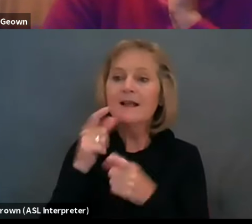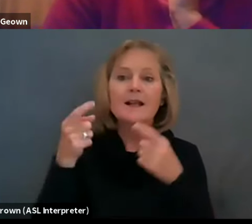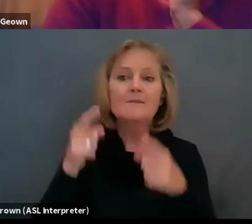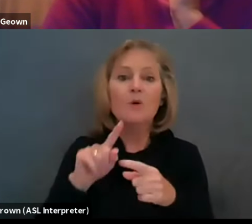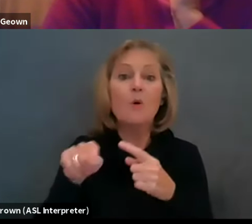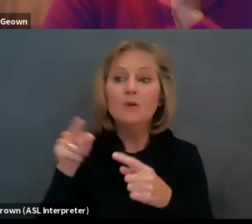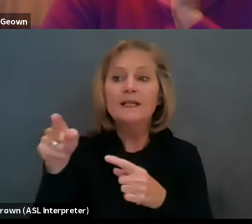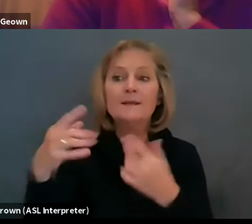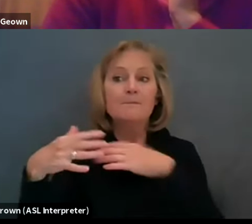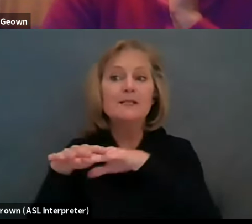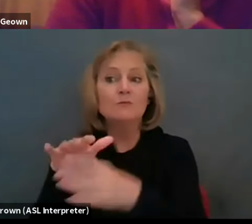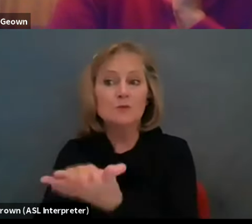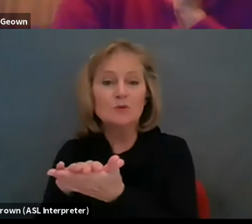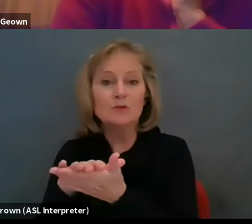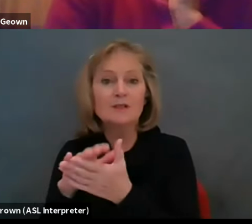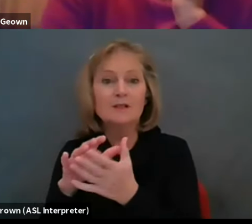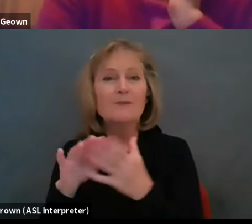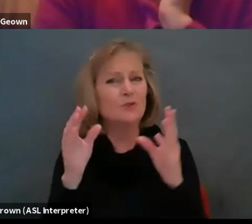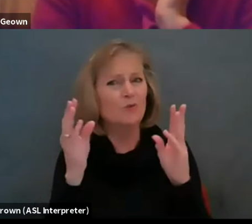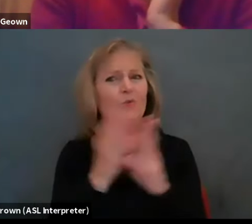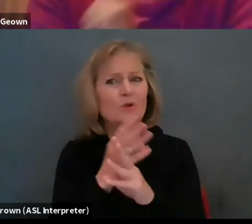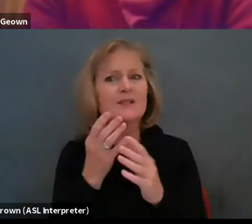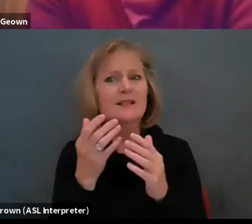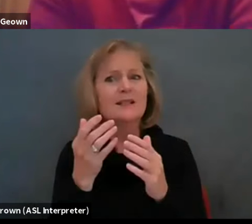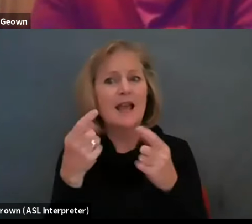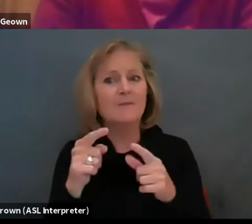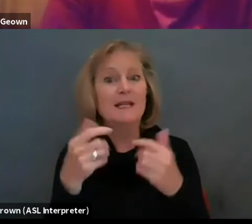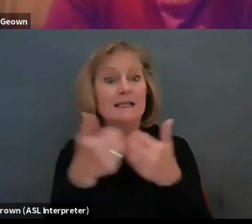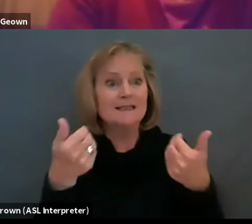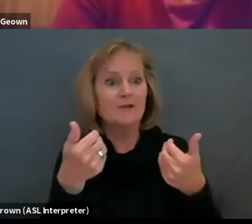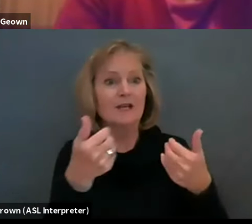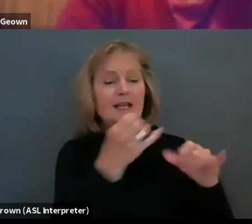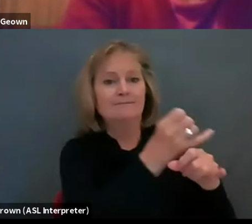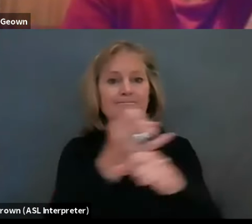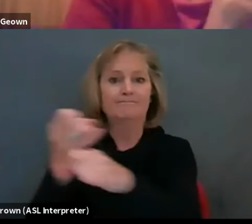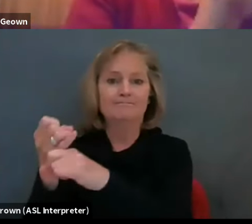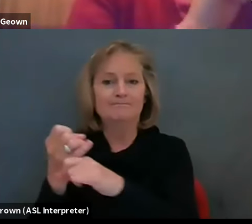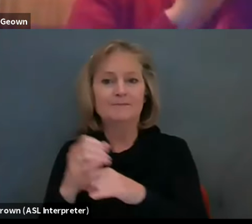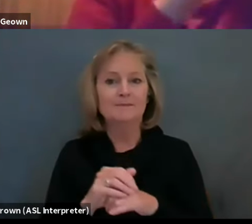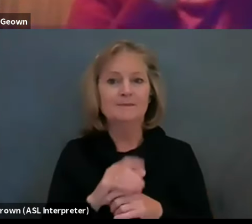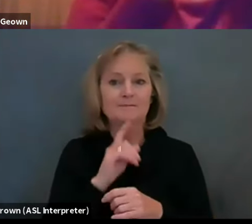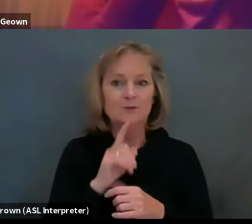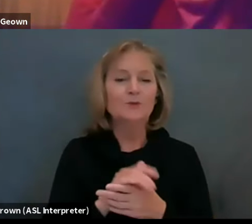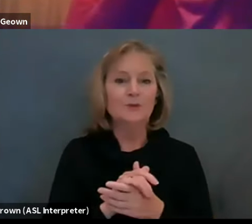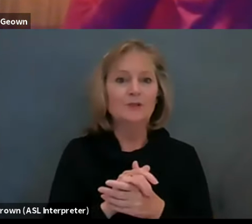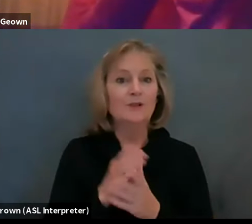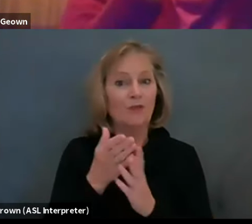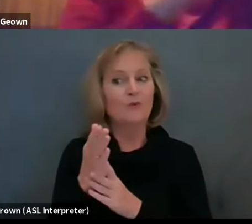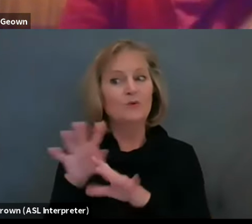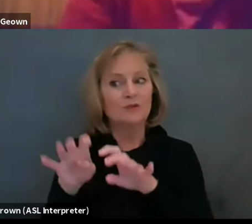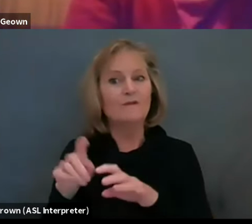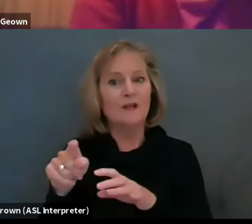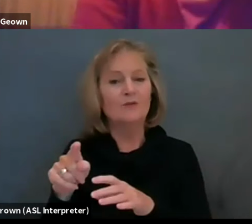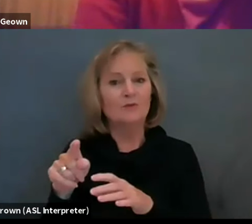only at mainstream schools. There is much worse happening at segregating institutions. And I'm sure through the survey you've